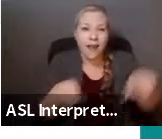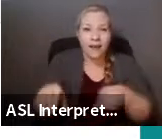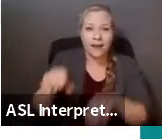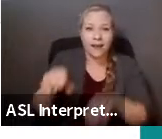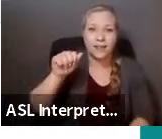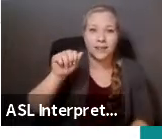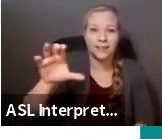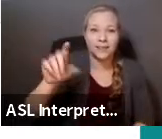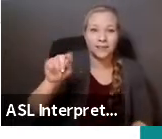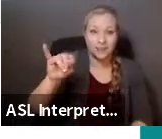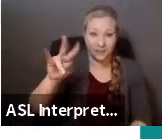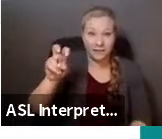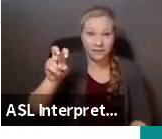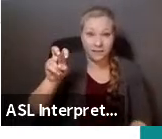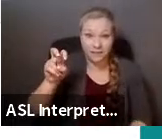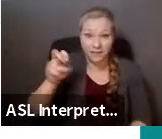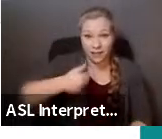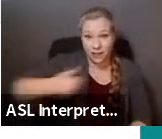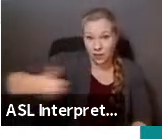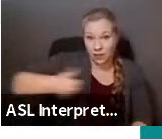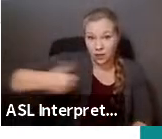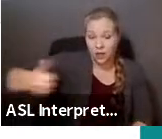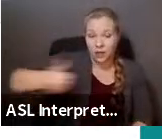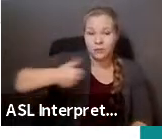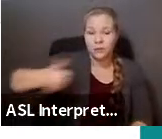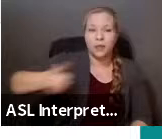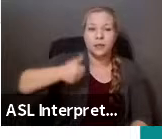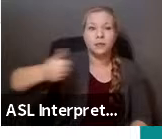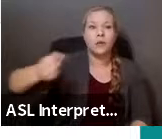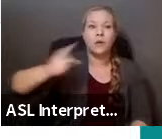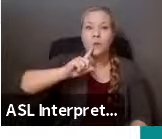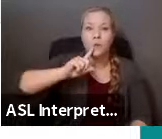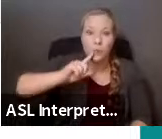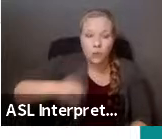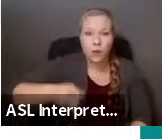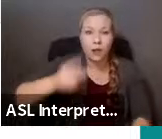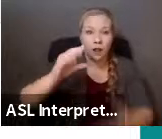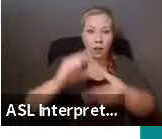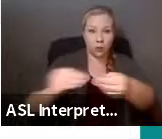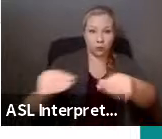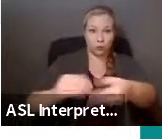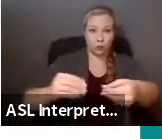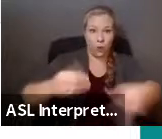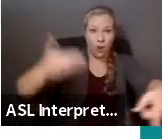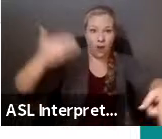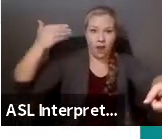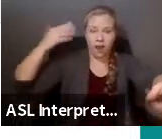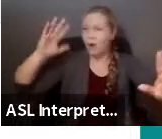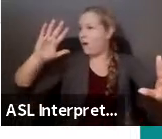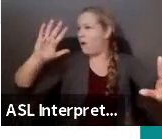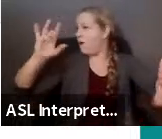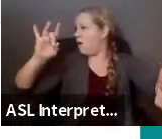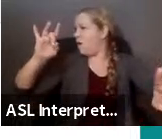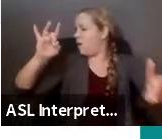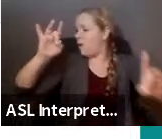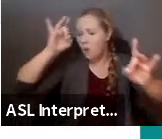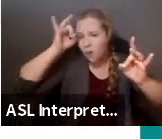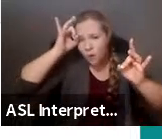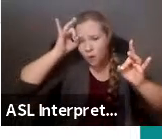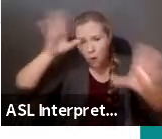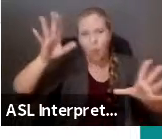heard some stories last time about how really horrible those conditions are out there today. Many of you know it